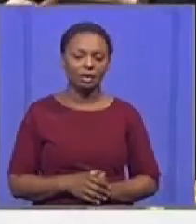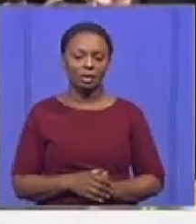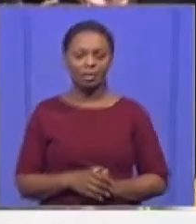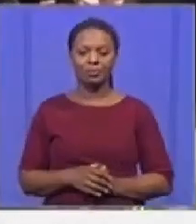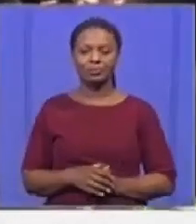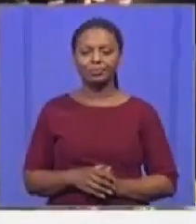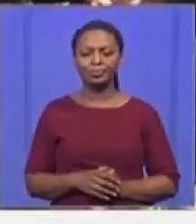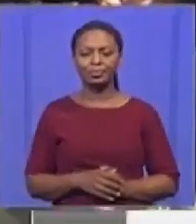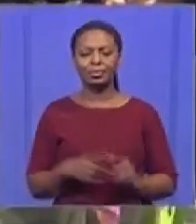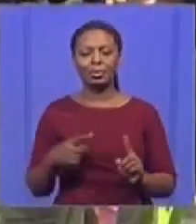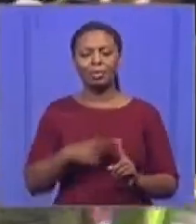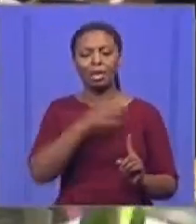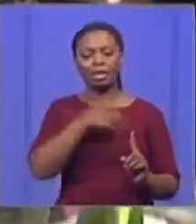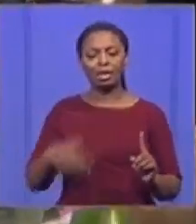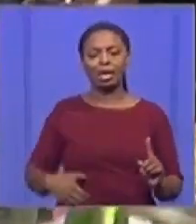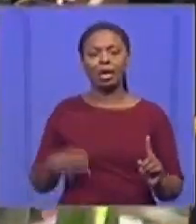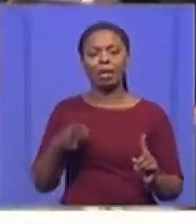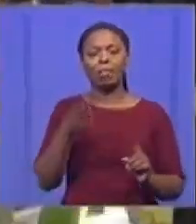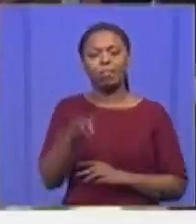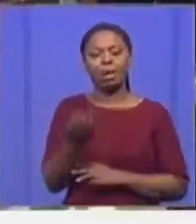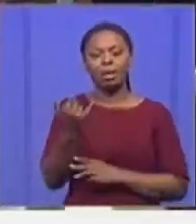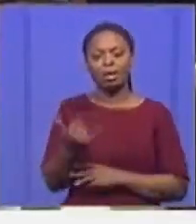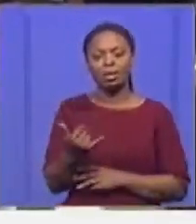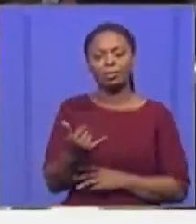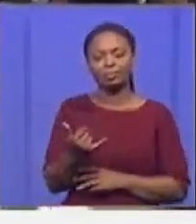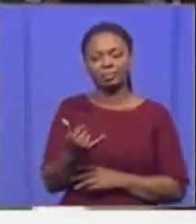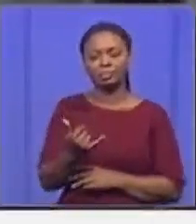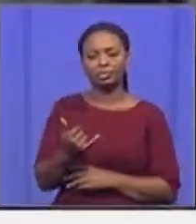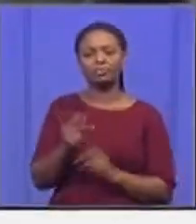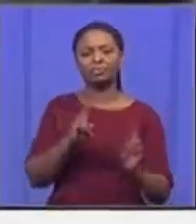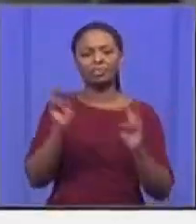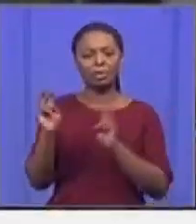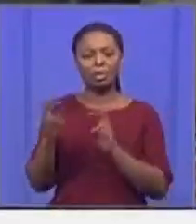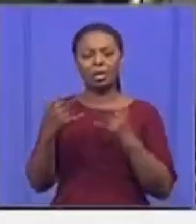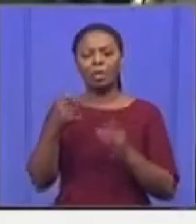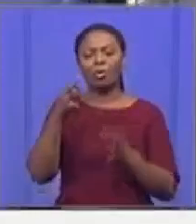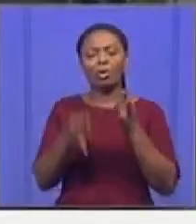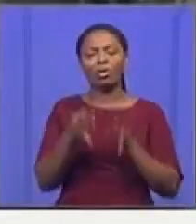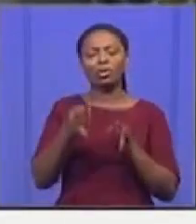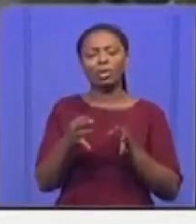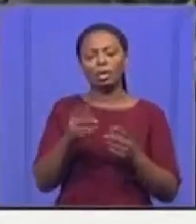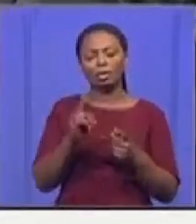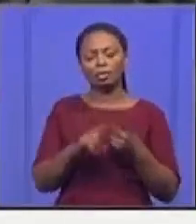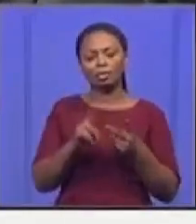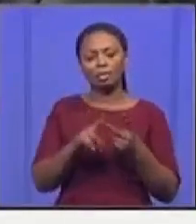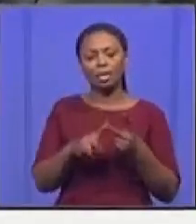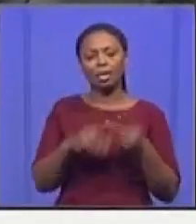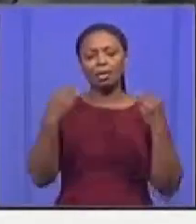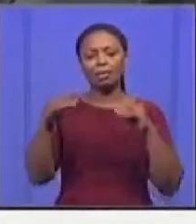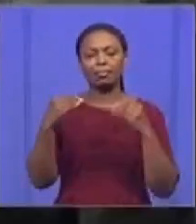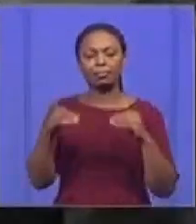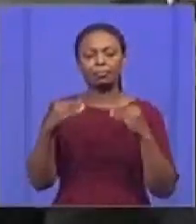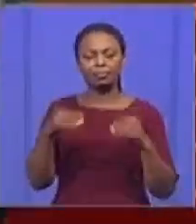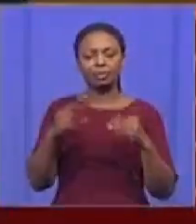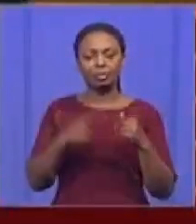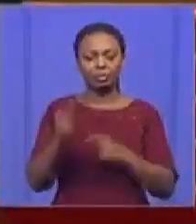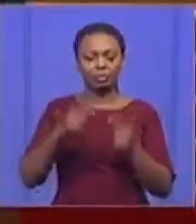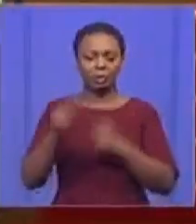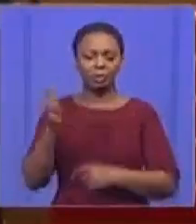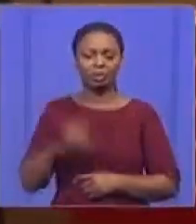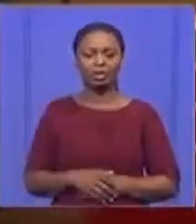Moporesidente Museveni o ntse a le mo nageng go tla go matlafatsa dikgolagano tsa sepolotiki le kgwebisano magareng ga Pretoria le